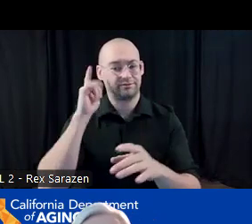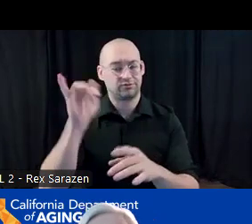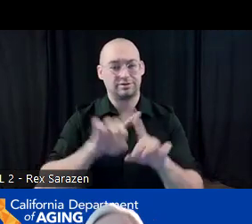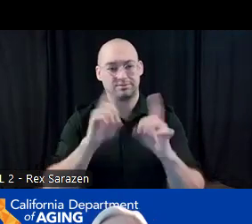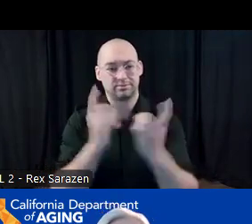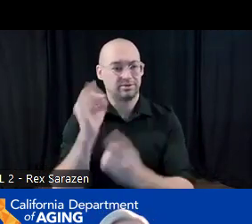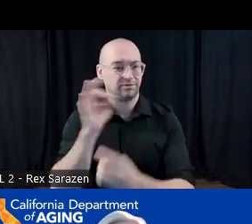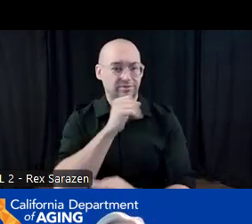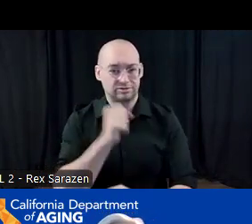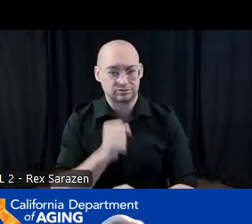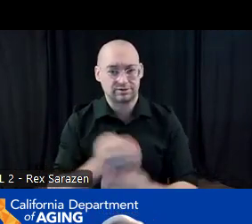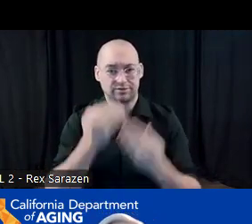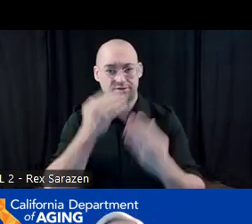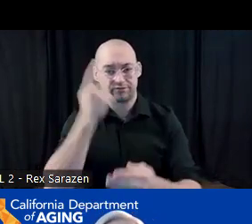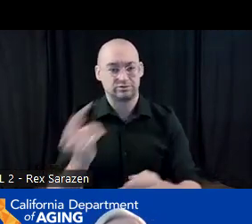us.